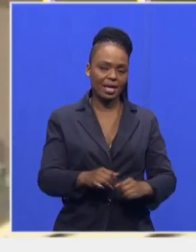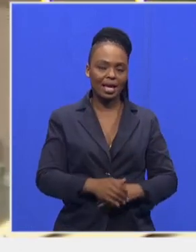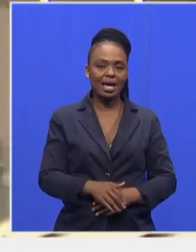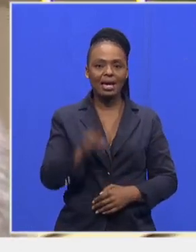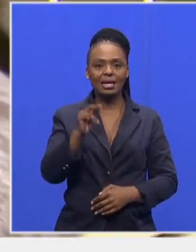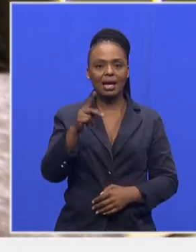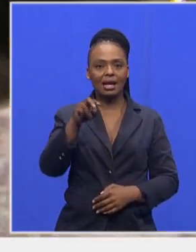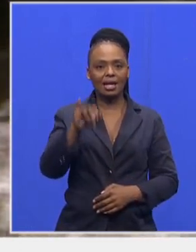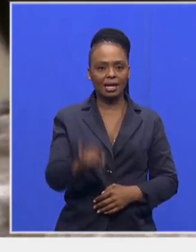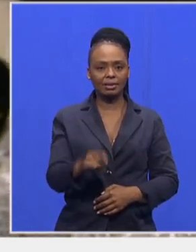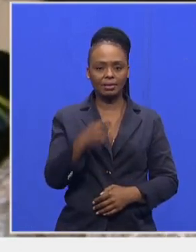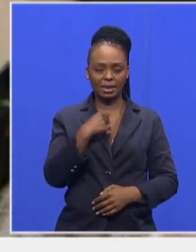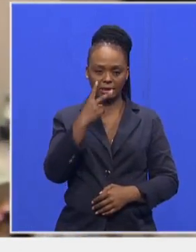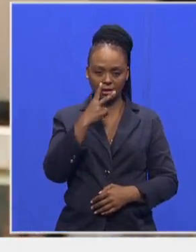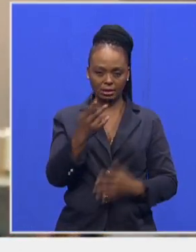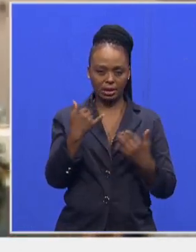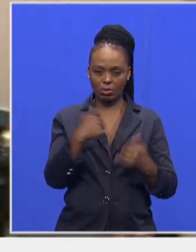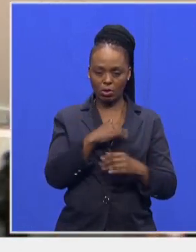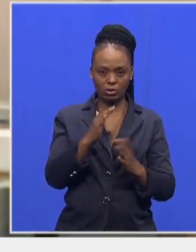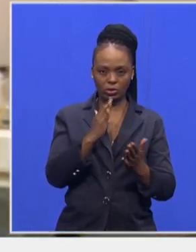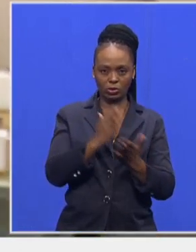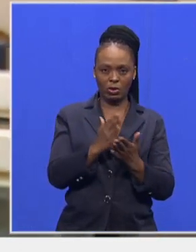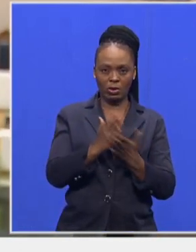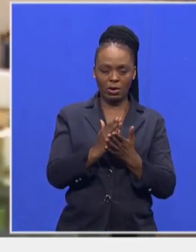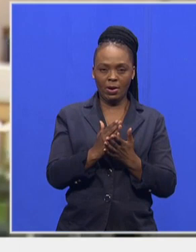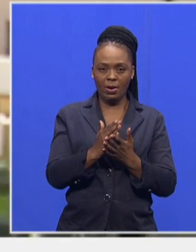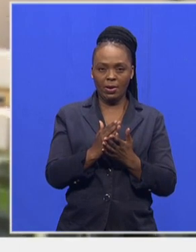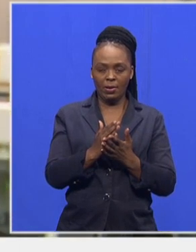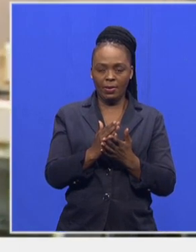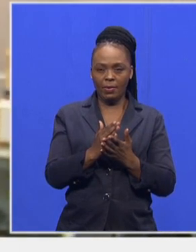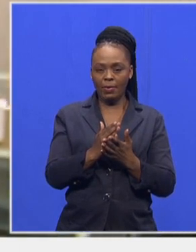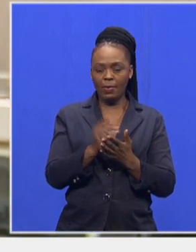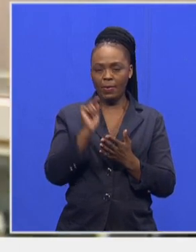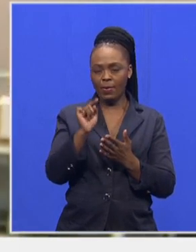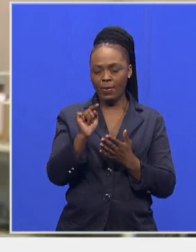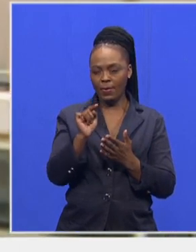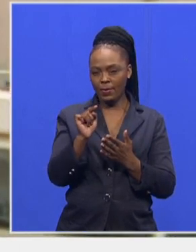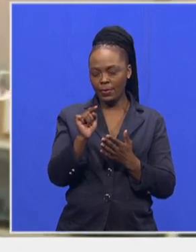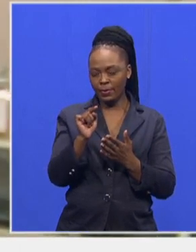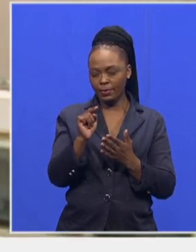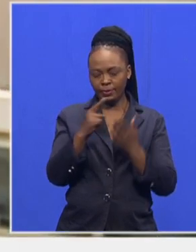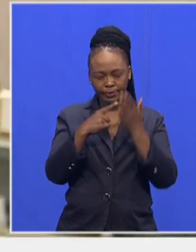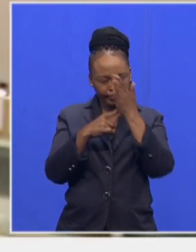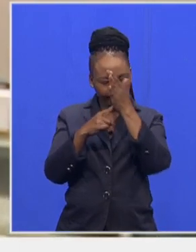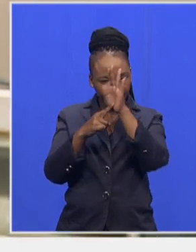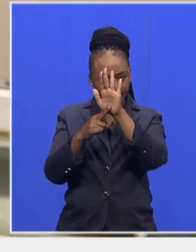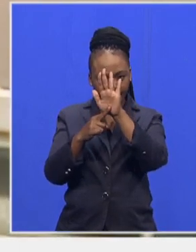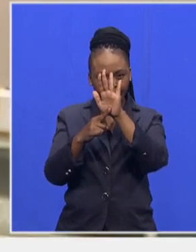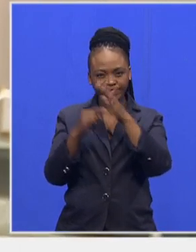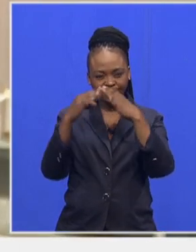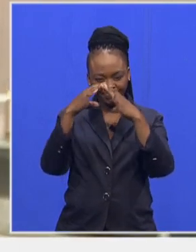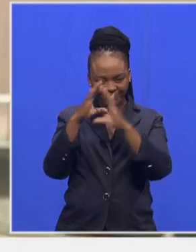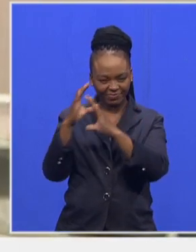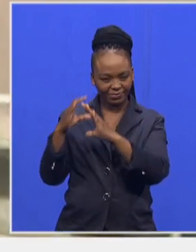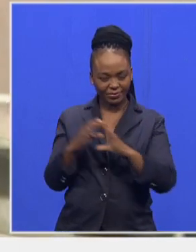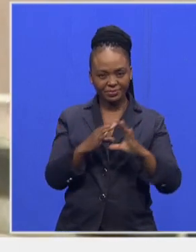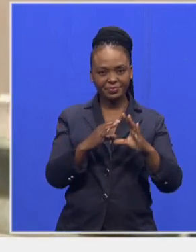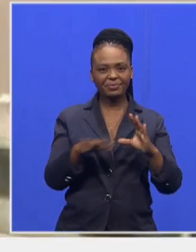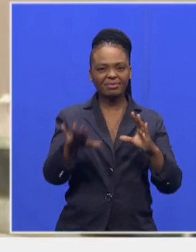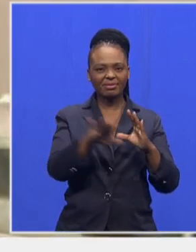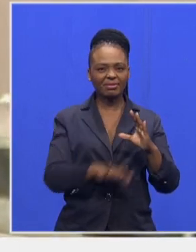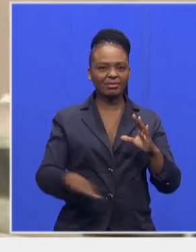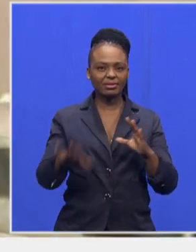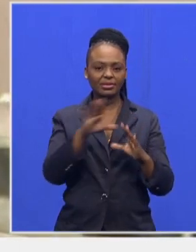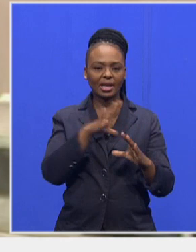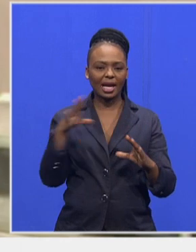from where I'm standing, I'm not sure if maybe our viewers will be able to get a glimpse. You can see the councillors are getting